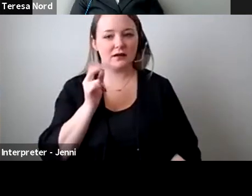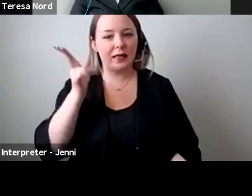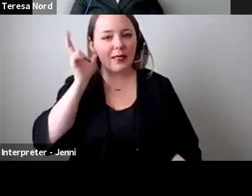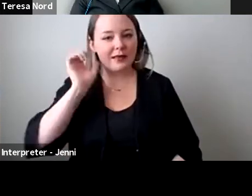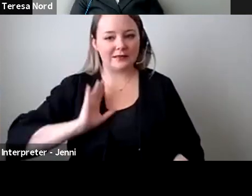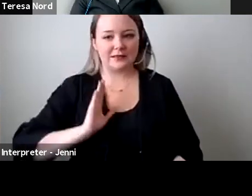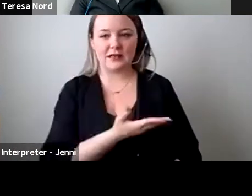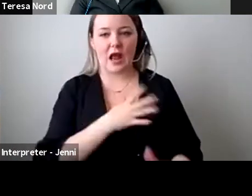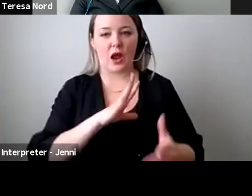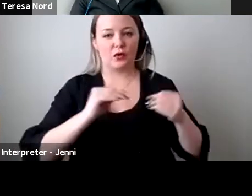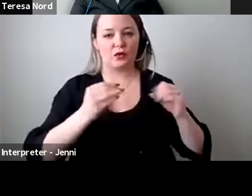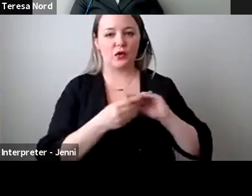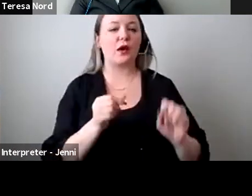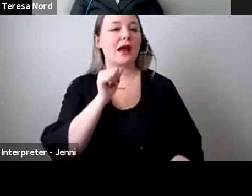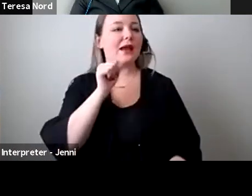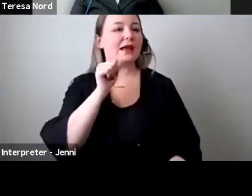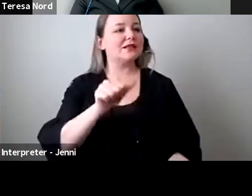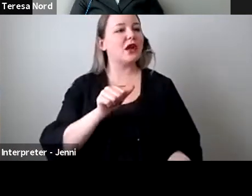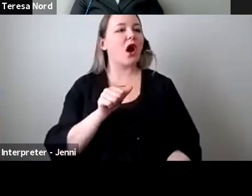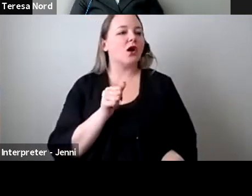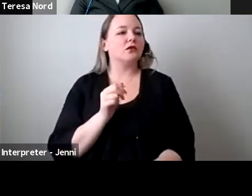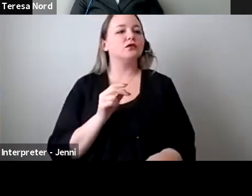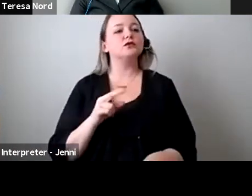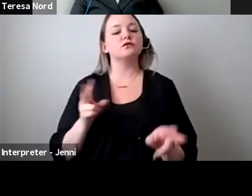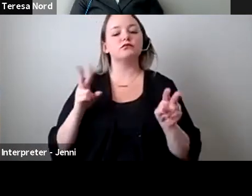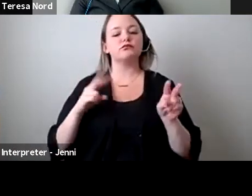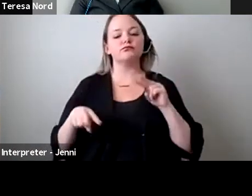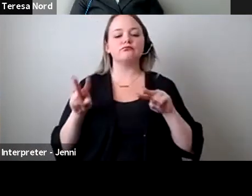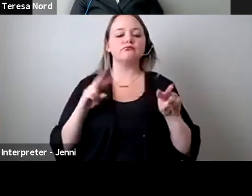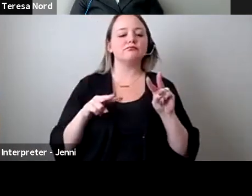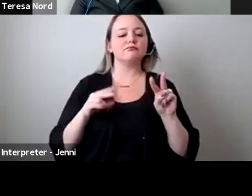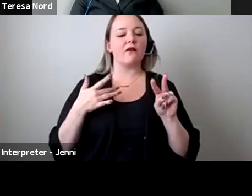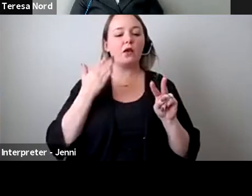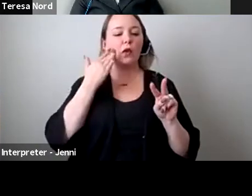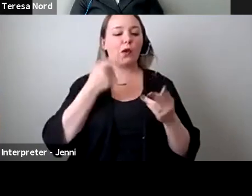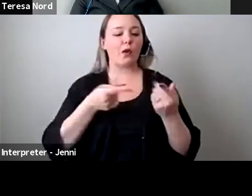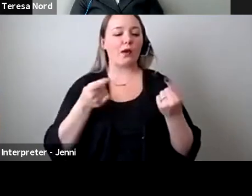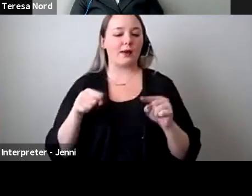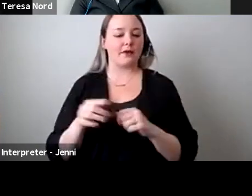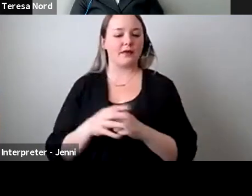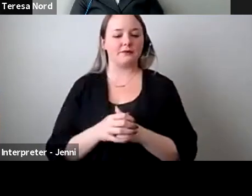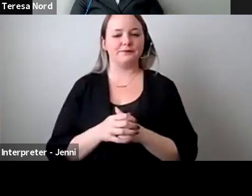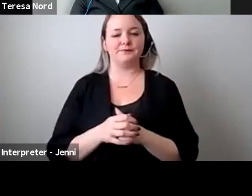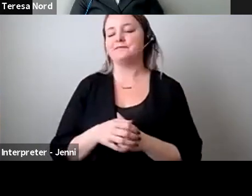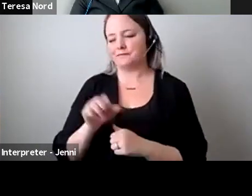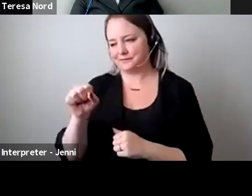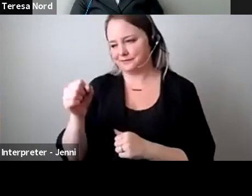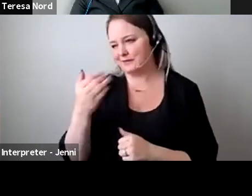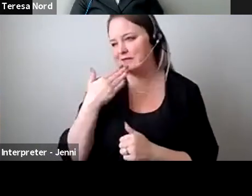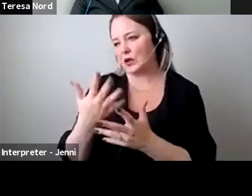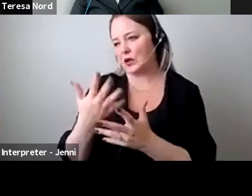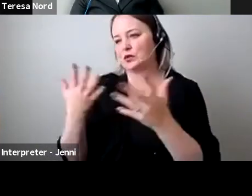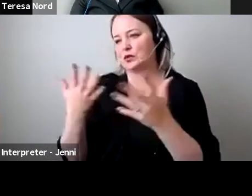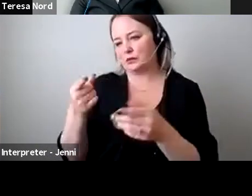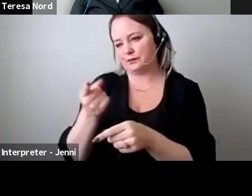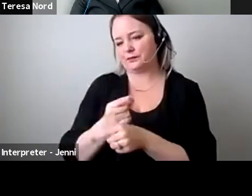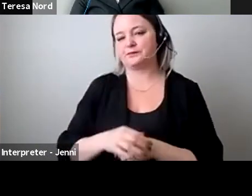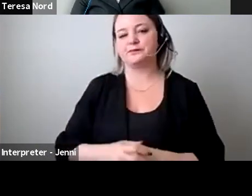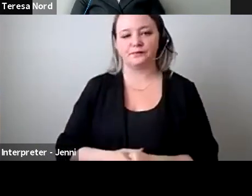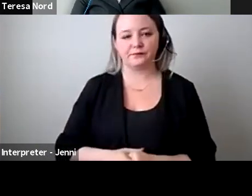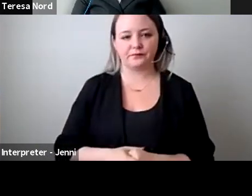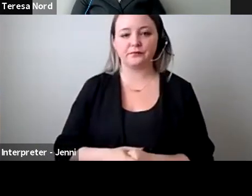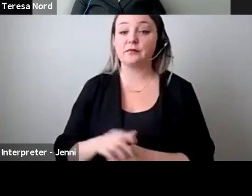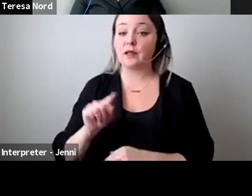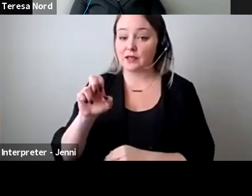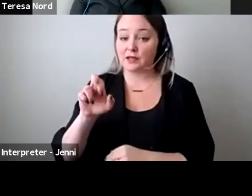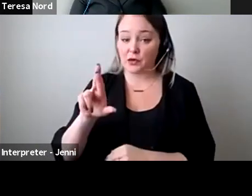the outskirts of it all. Absolutely. Thank you so much. Teresa, do you want to